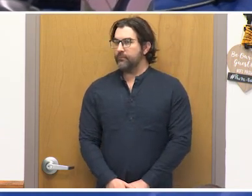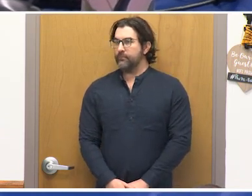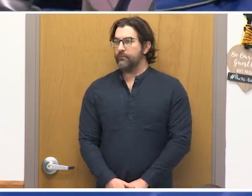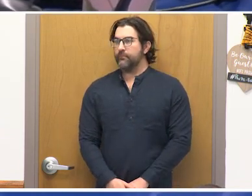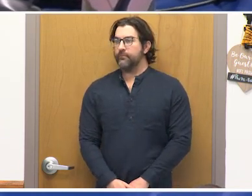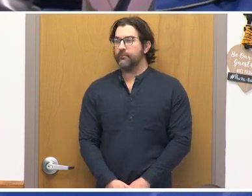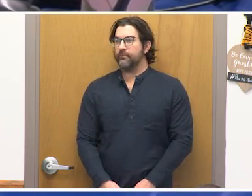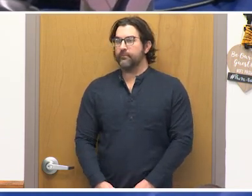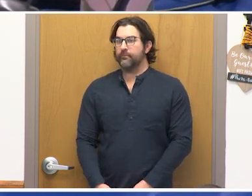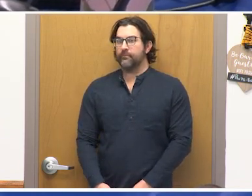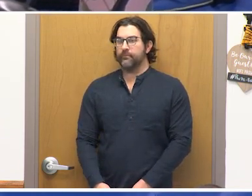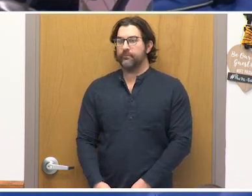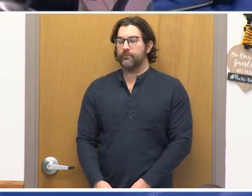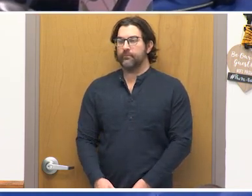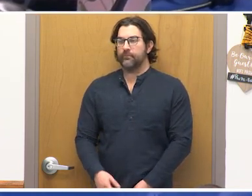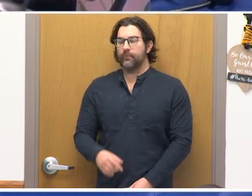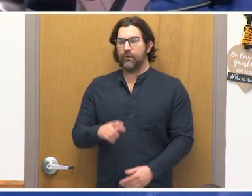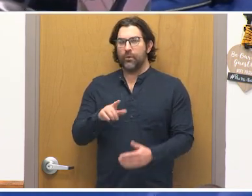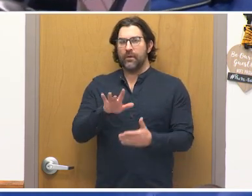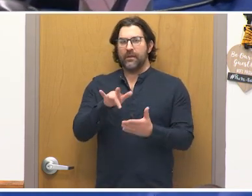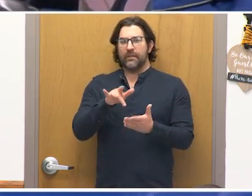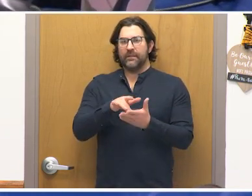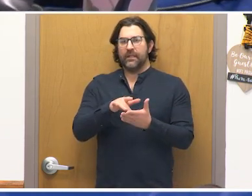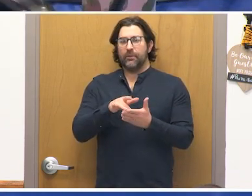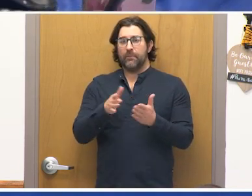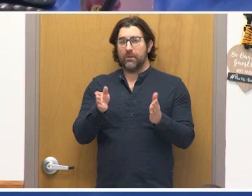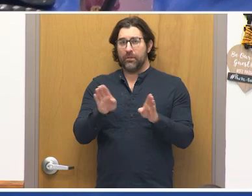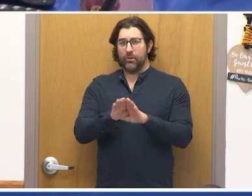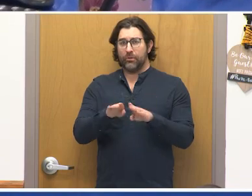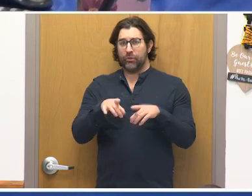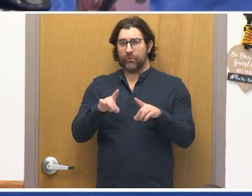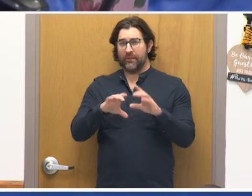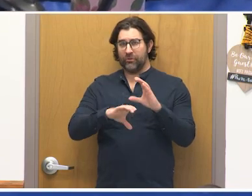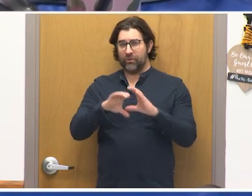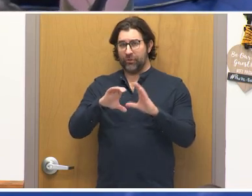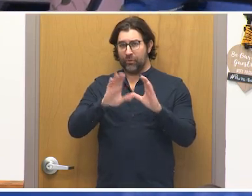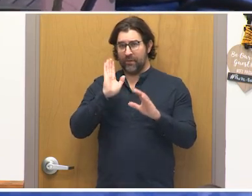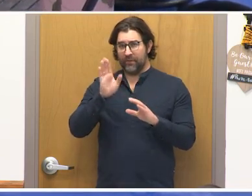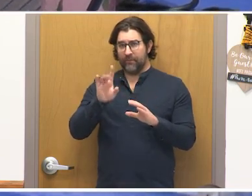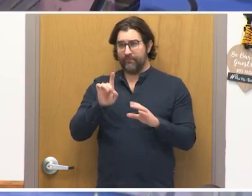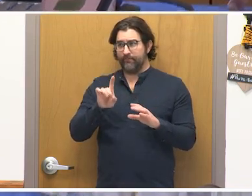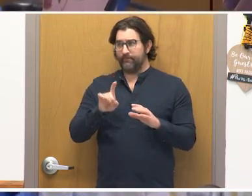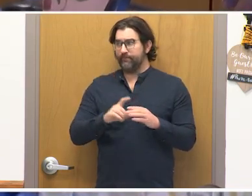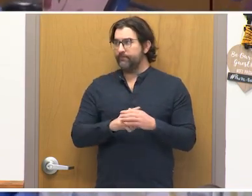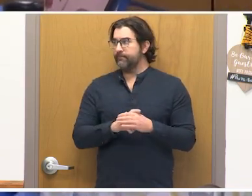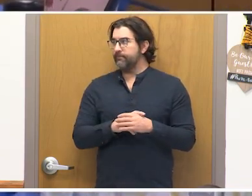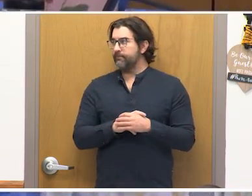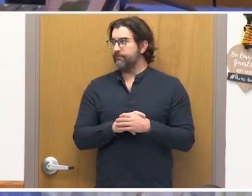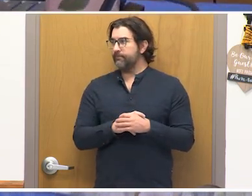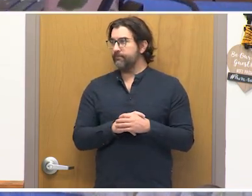will the center be closed anytime during construction?